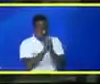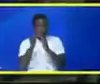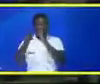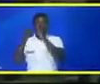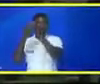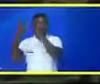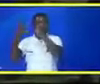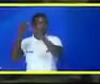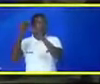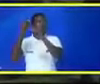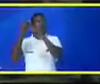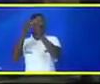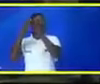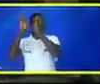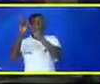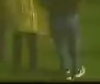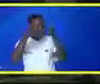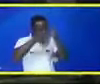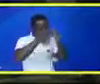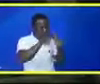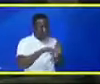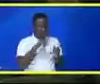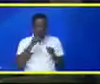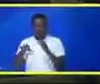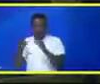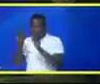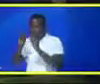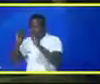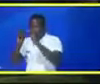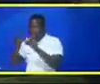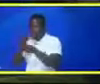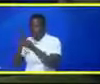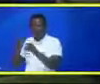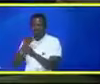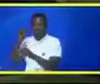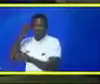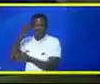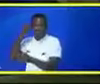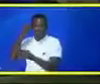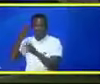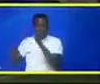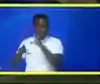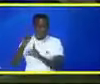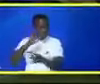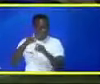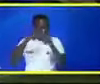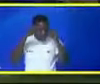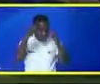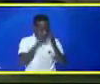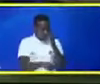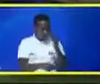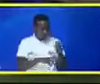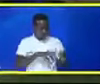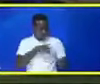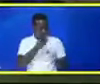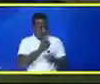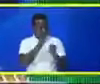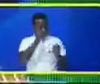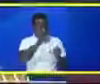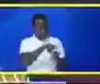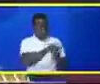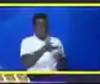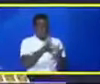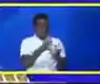is why he gives grace for the miraculous. Every other manifestation of the spirit should eventually lead men to the